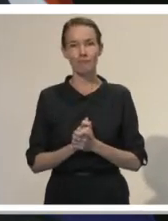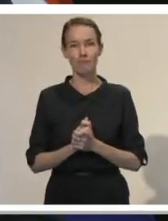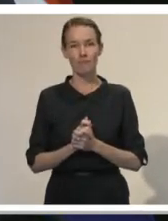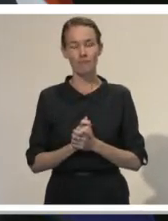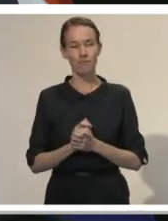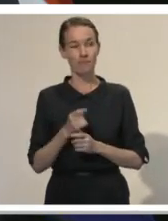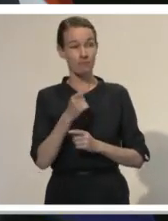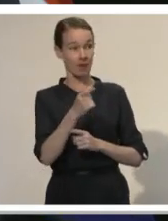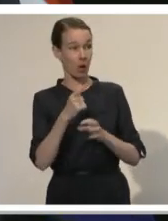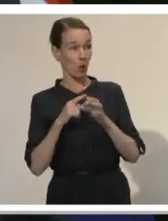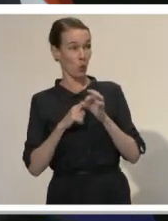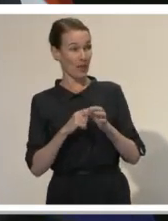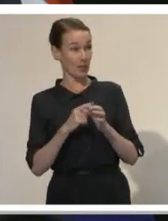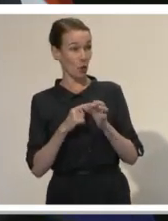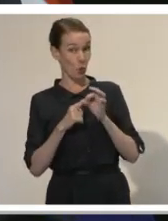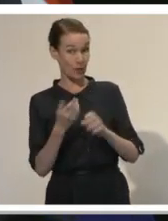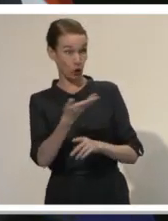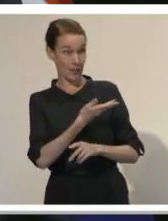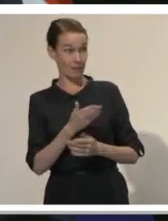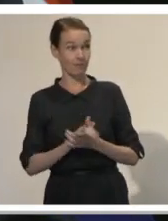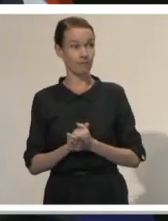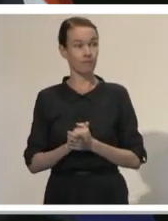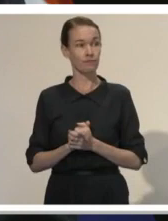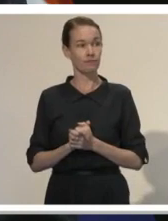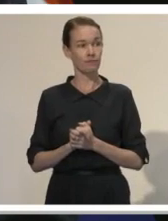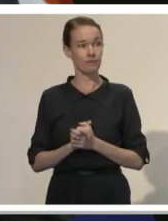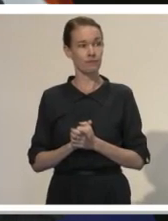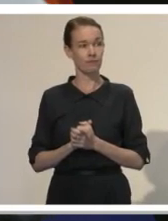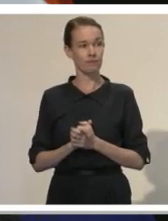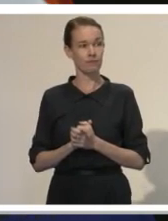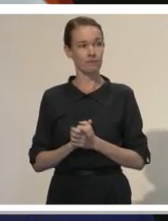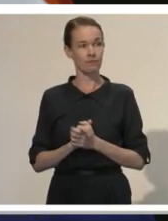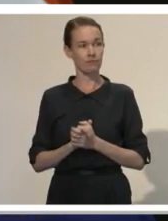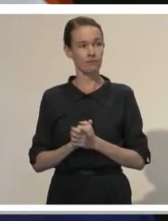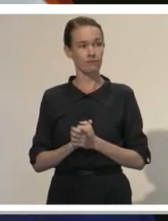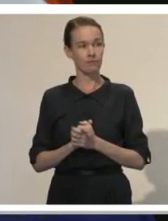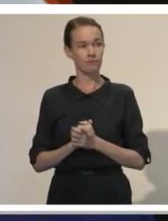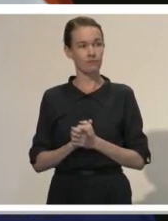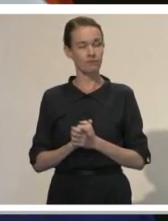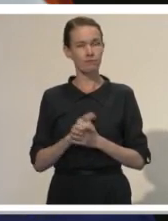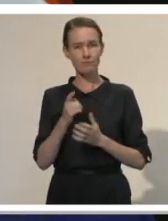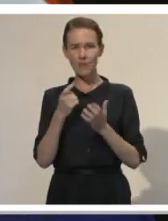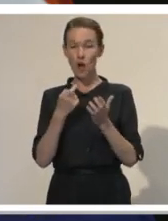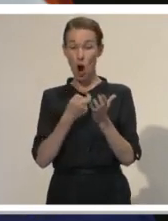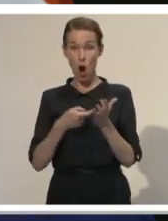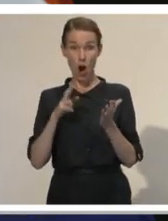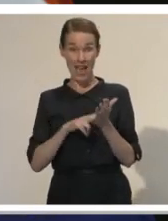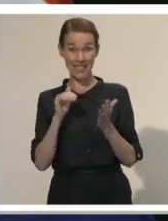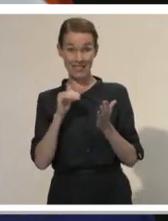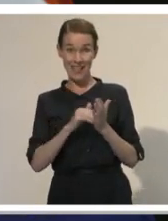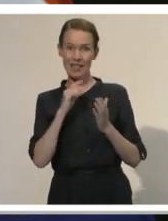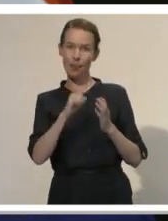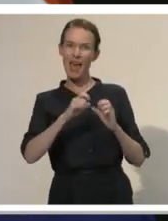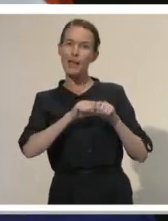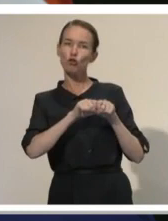subsidising RNZ's transmission fees when effectively the government's paying those anyway, aren't they, via RNZ? Yes, that,